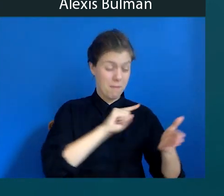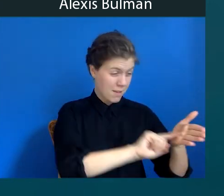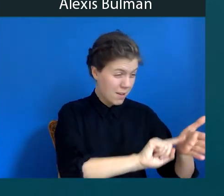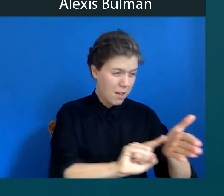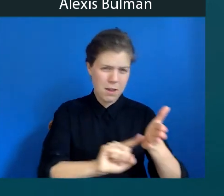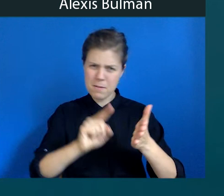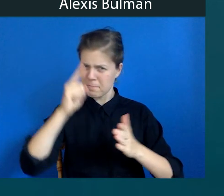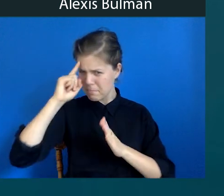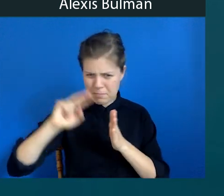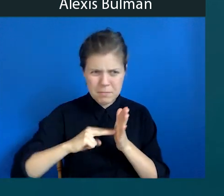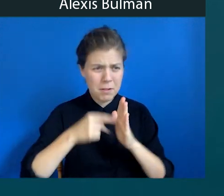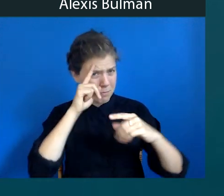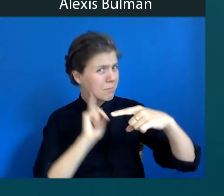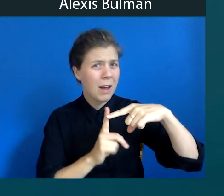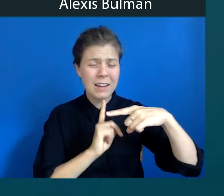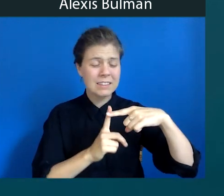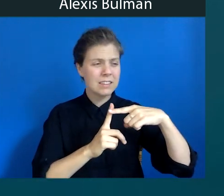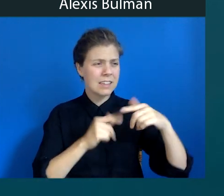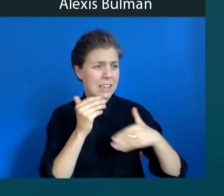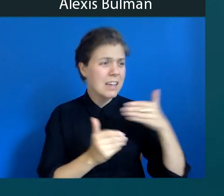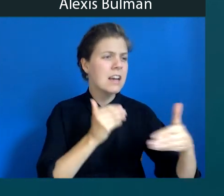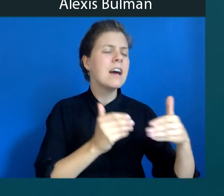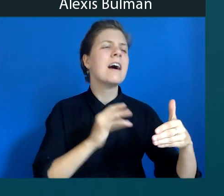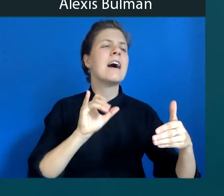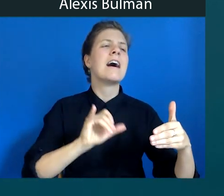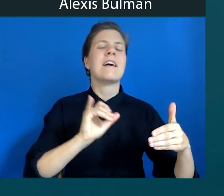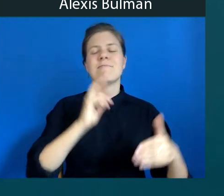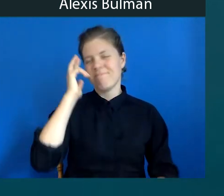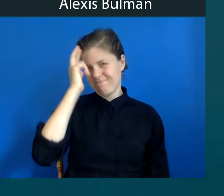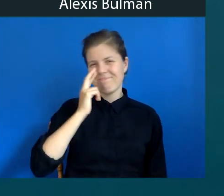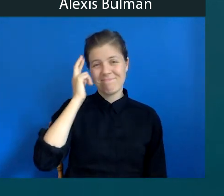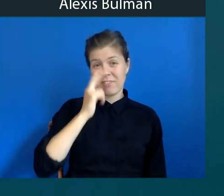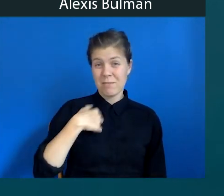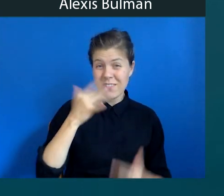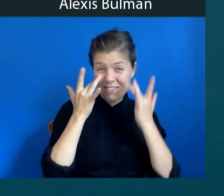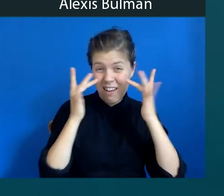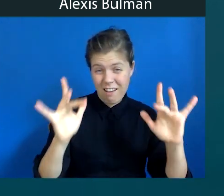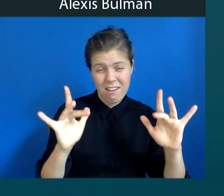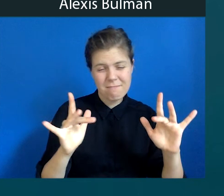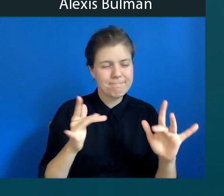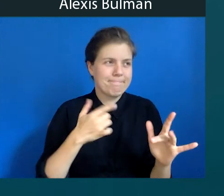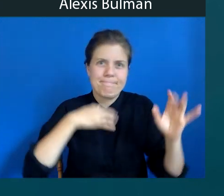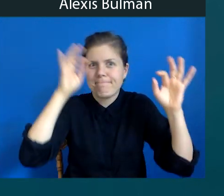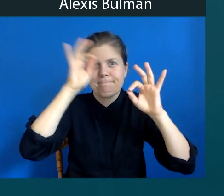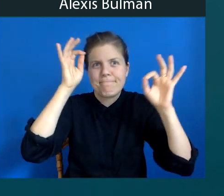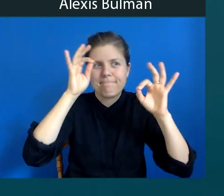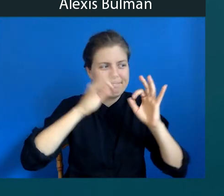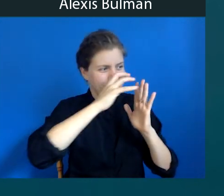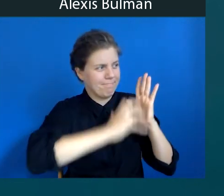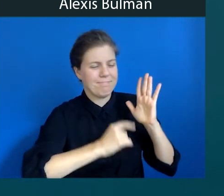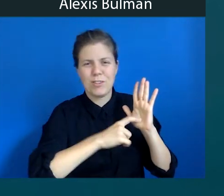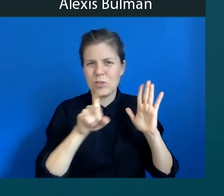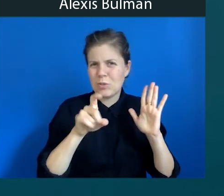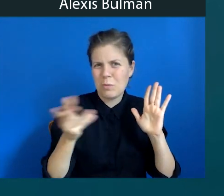realized very quickly that as a sighted person, I did not know what should or should not be included in that script.